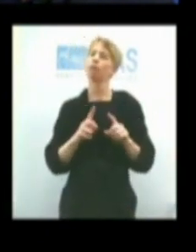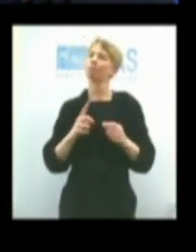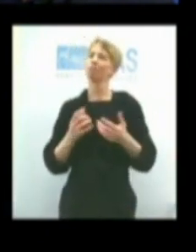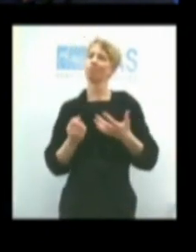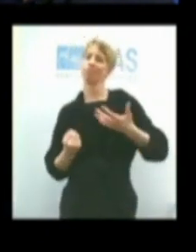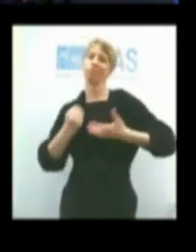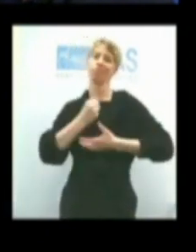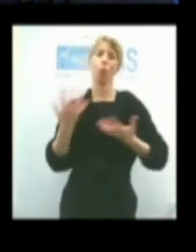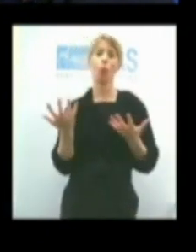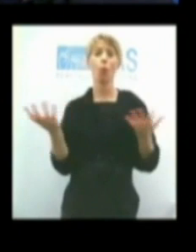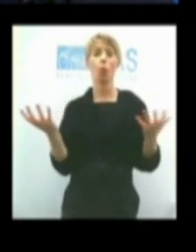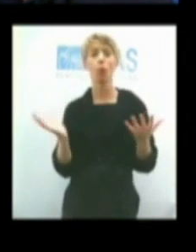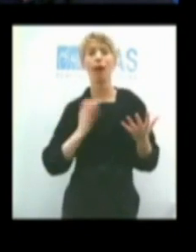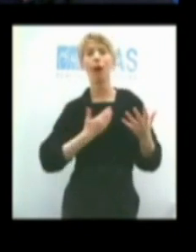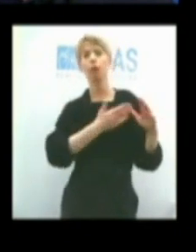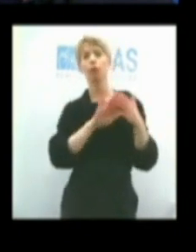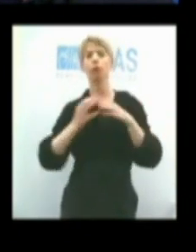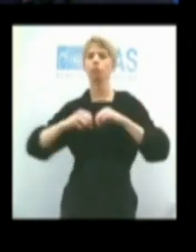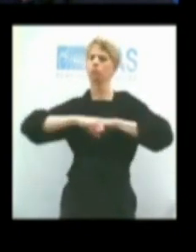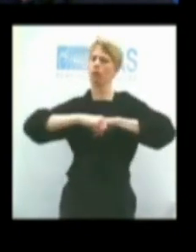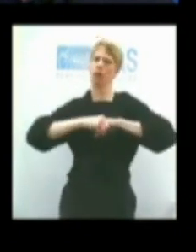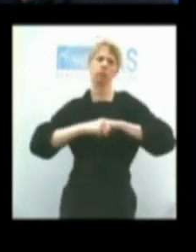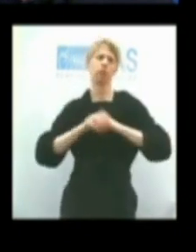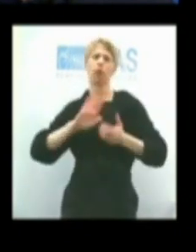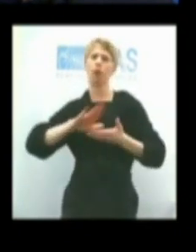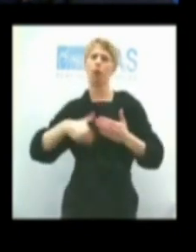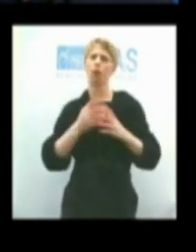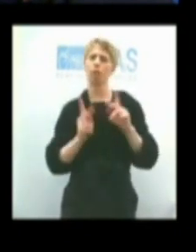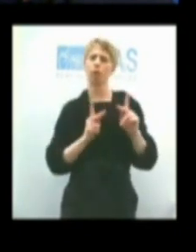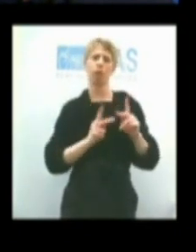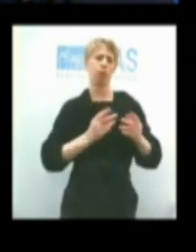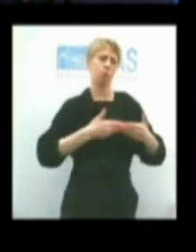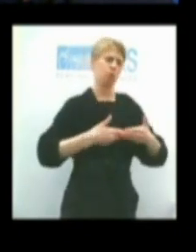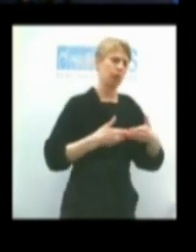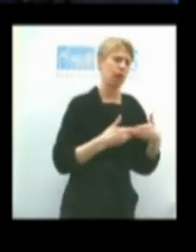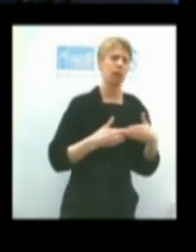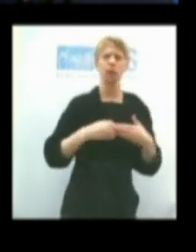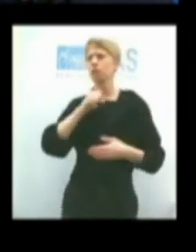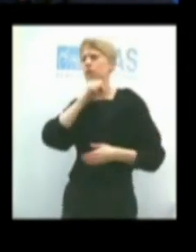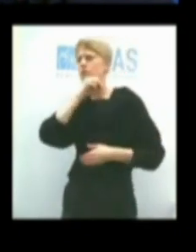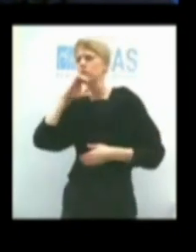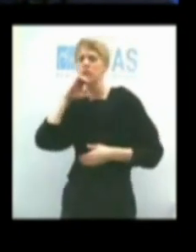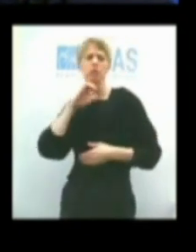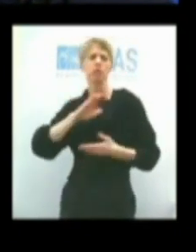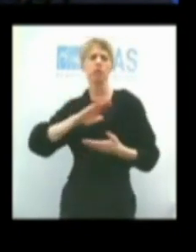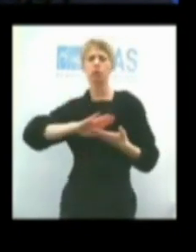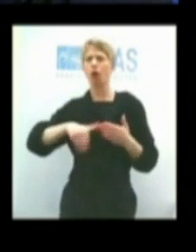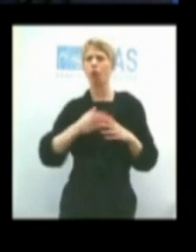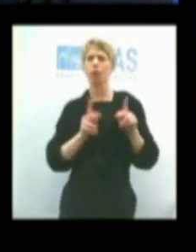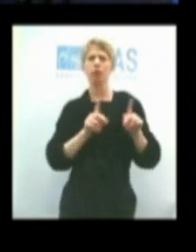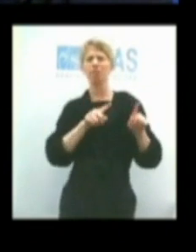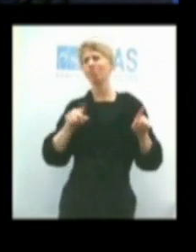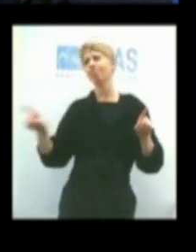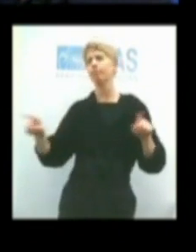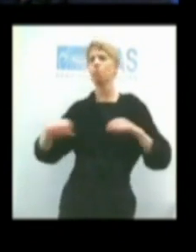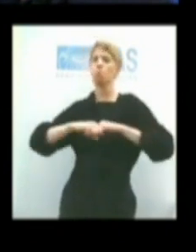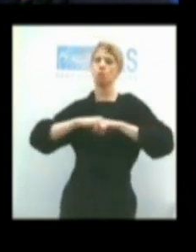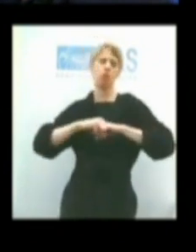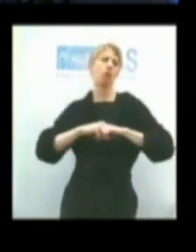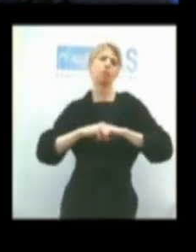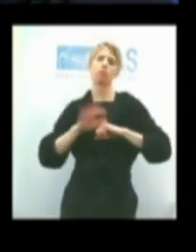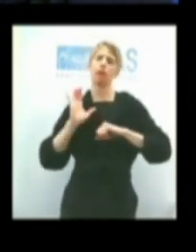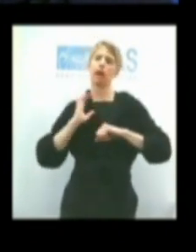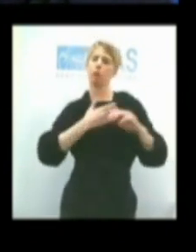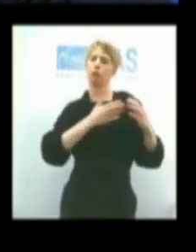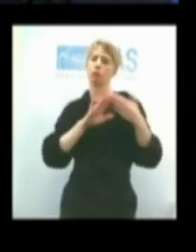all in this together, from the youngest infant to the oldest adult. We must also see a 14-day decline in the number of patients who pass away